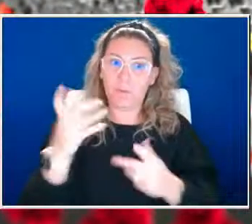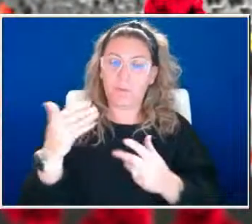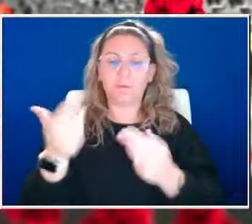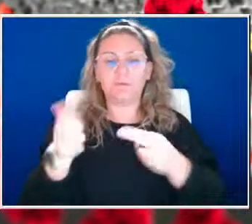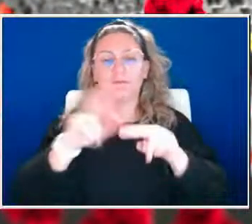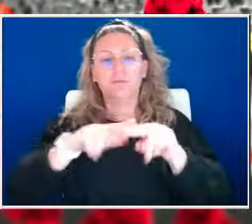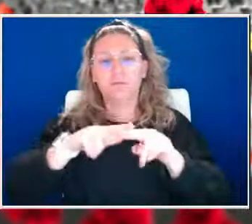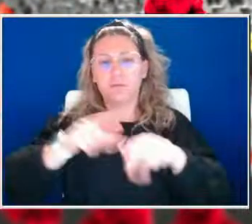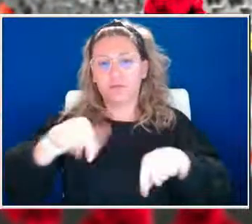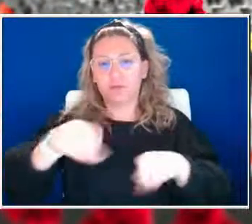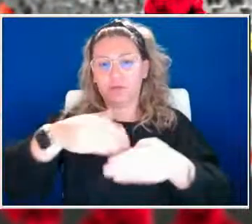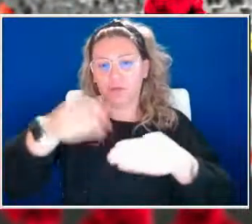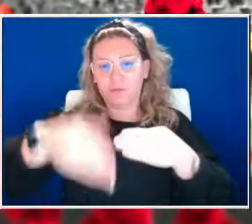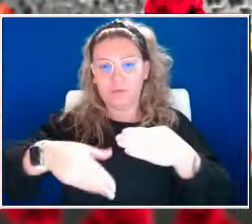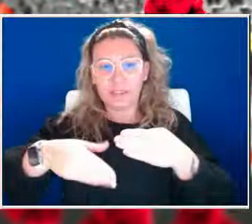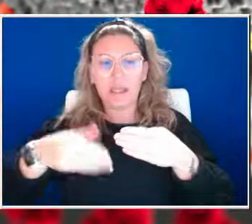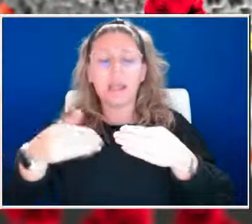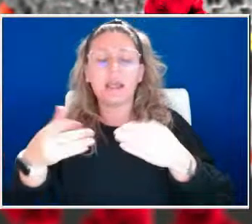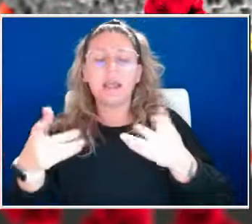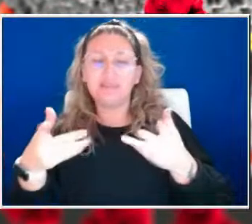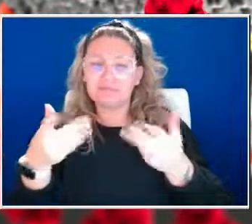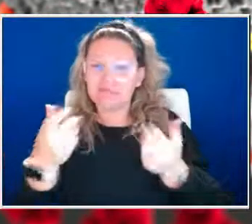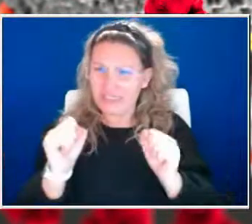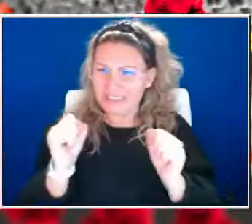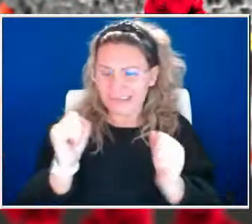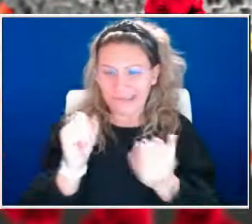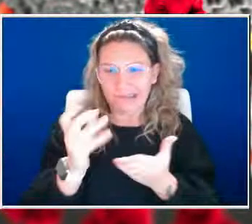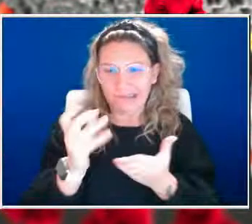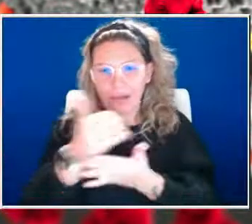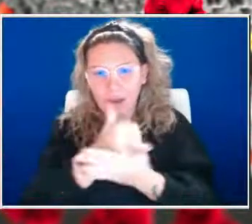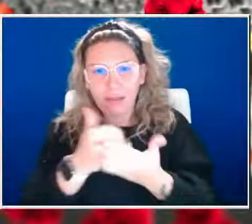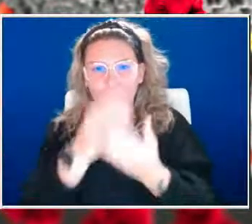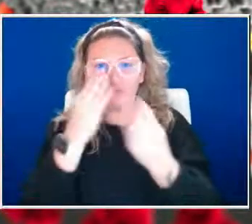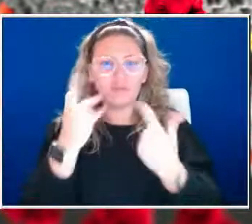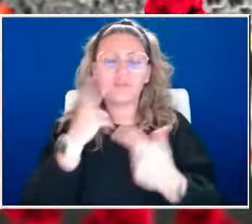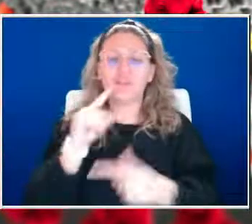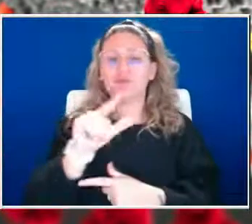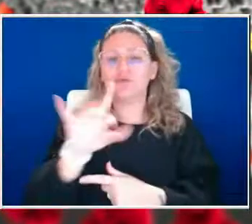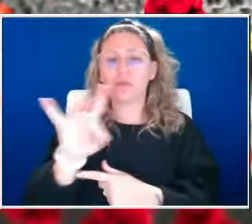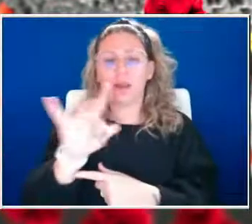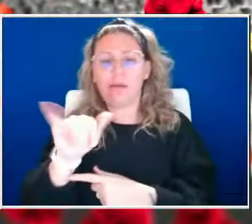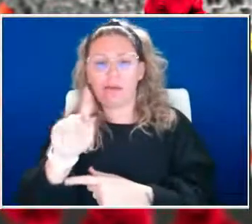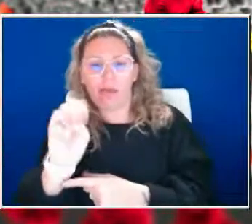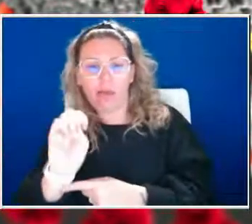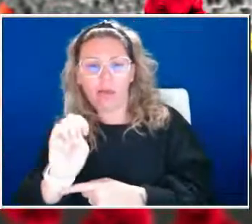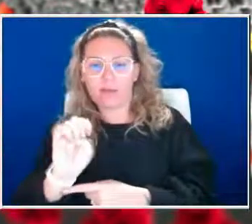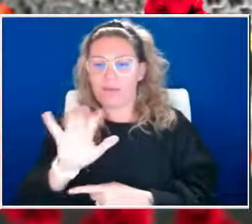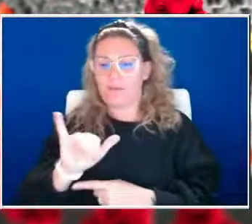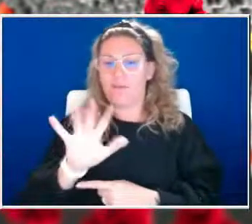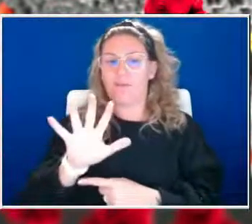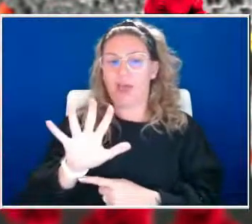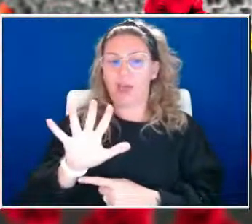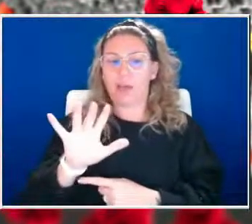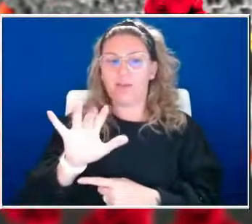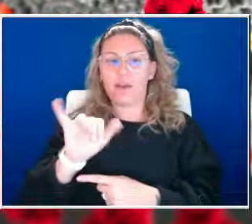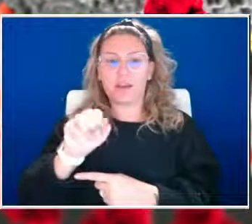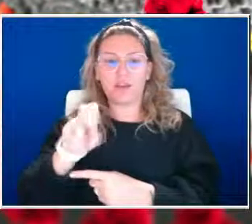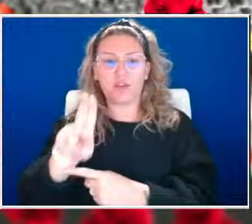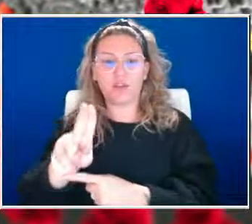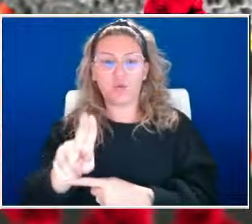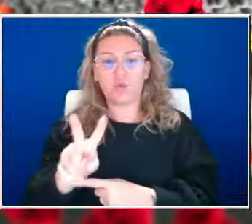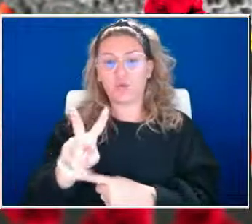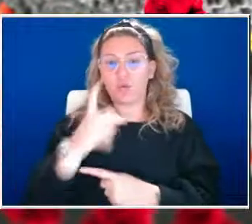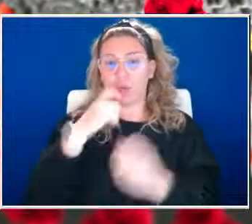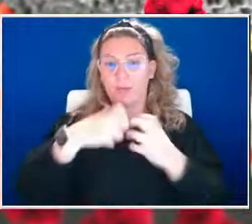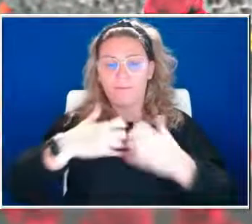weekend. We're still trying to get some information on that. But 28 active infections. 5 in the ICU, 2 on the ventilator, still 20 in that recovery period